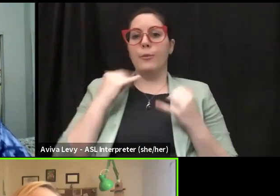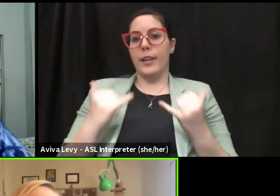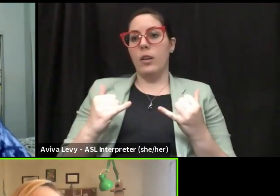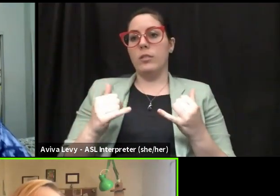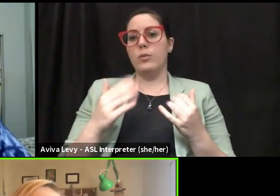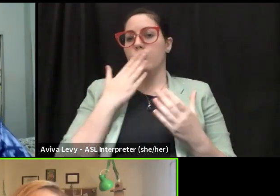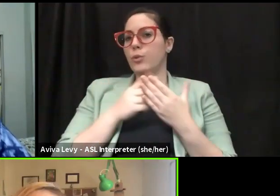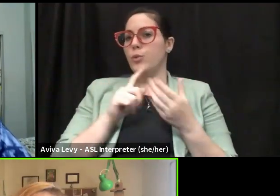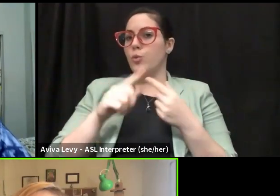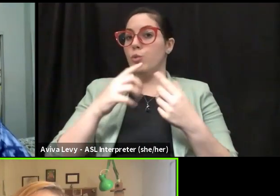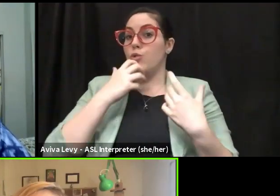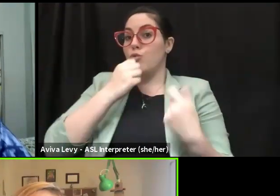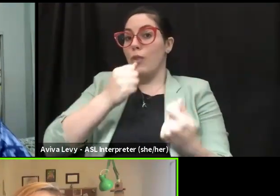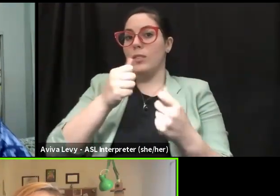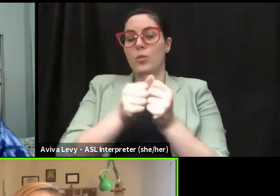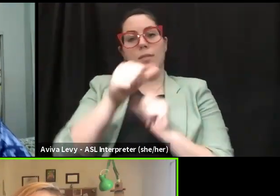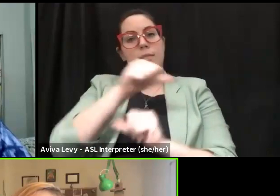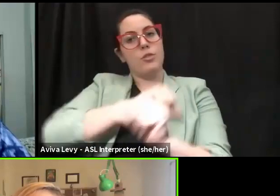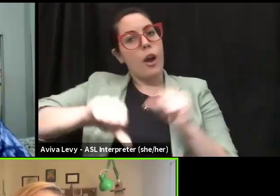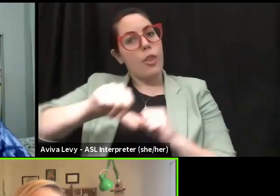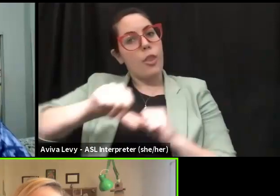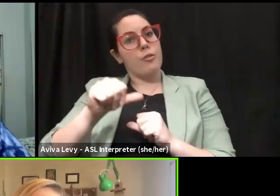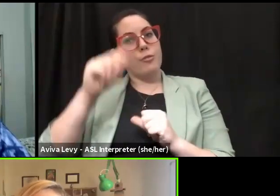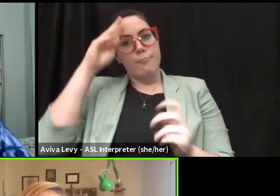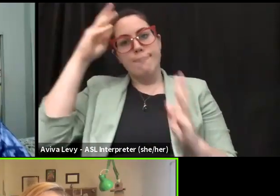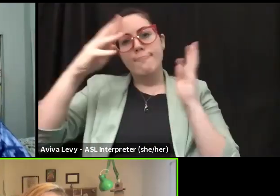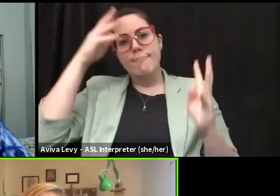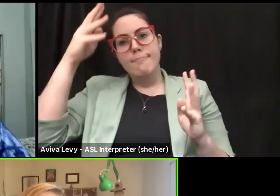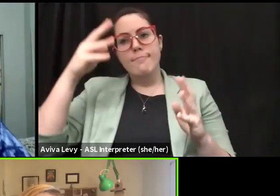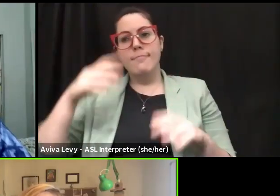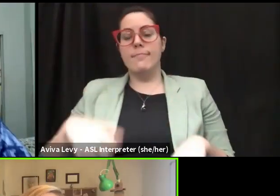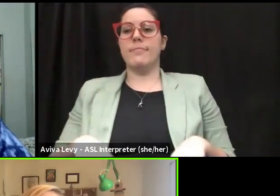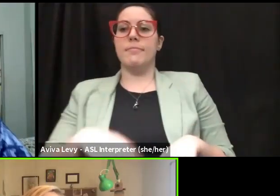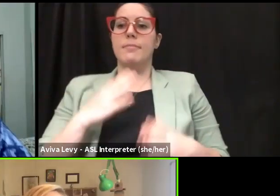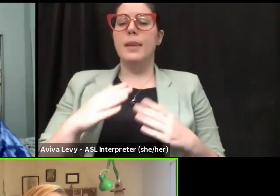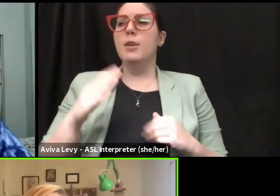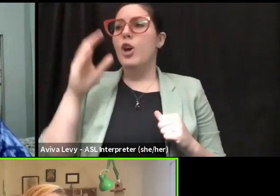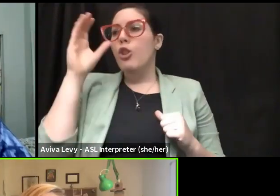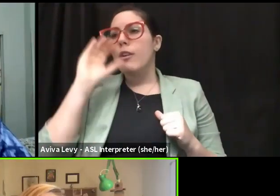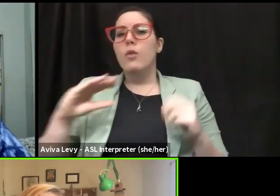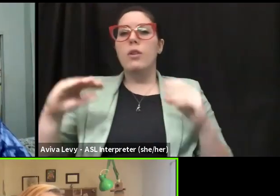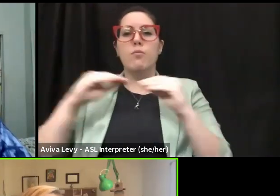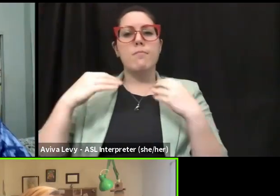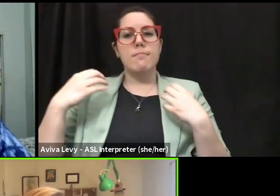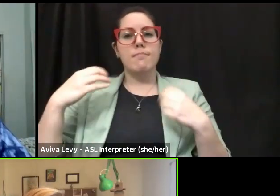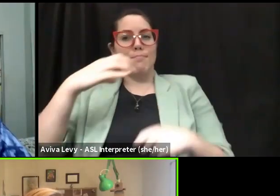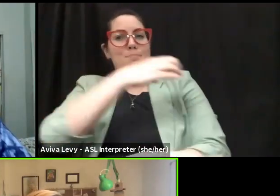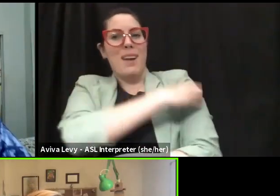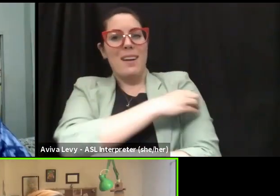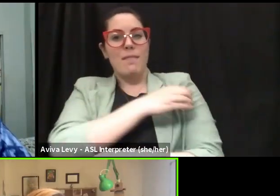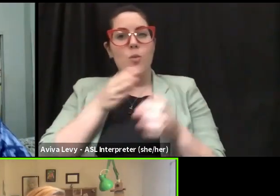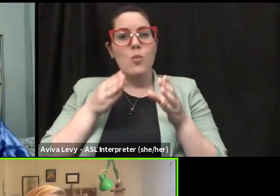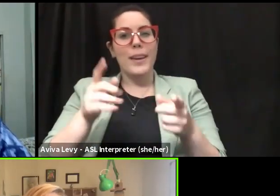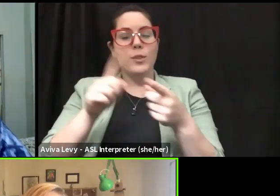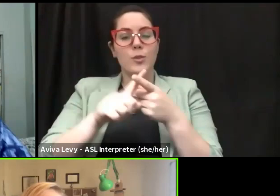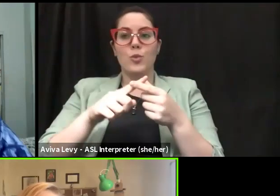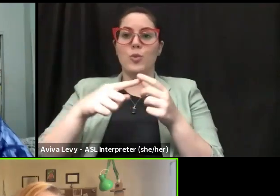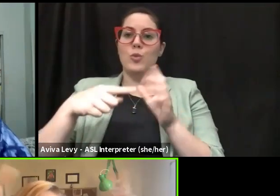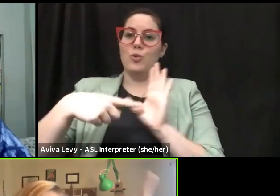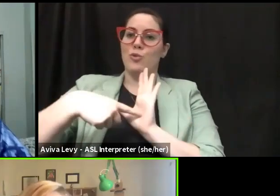collective creativity, and that we can find less naturalistic, but maybe even more powerful ways to physically tell stories of